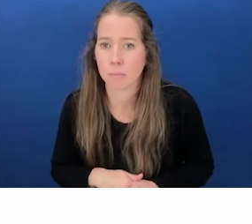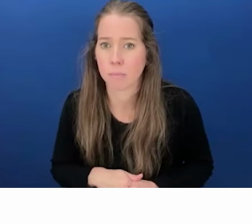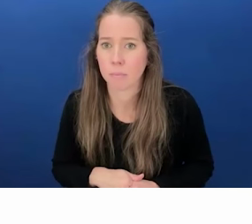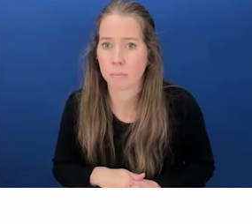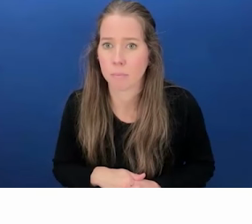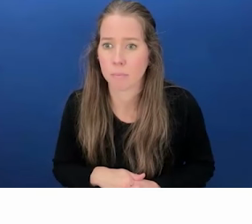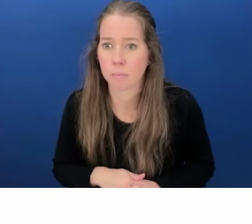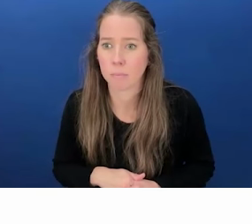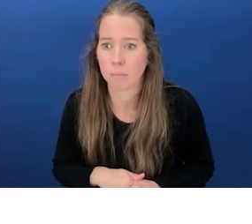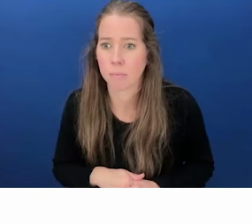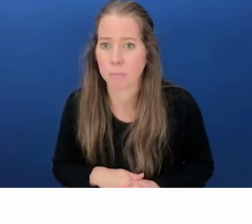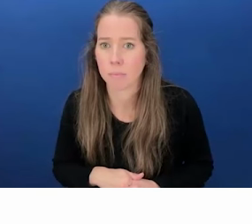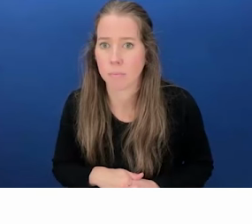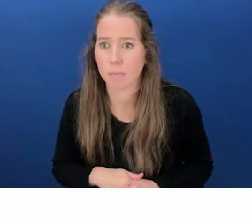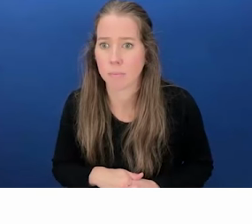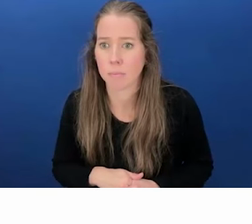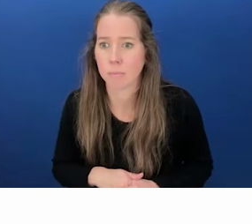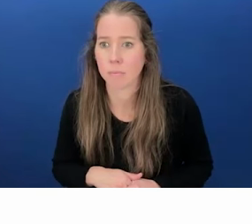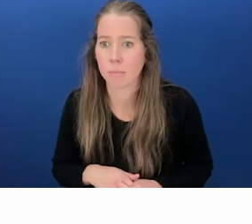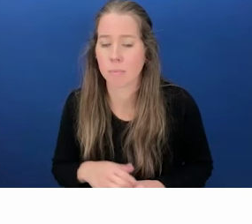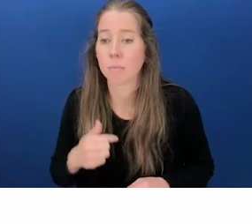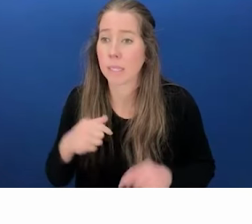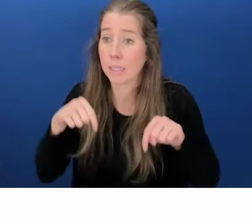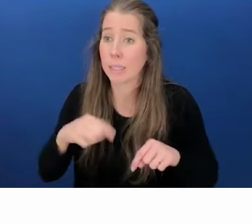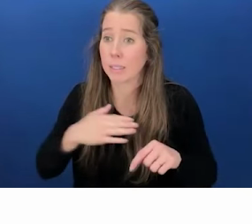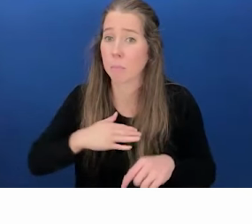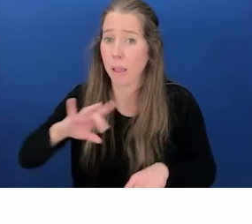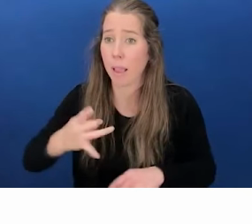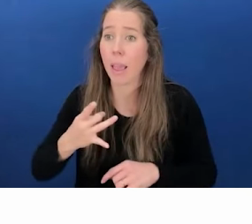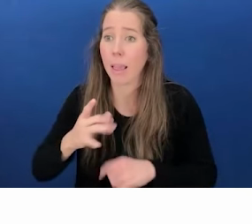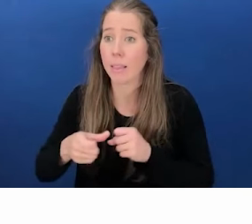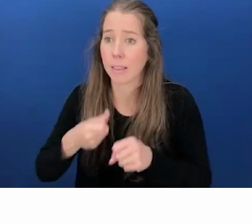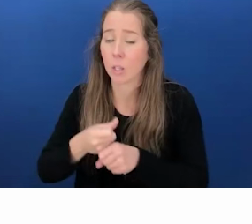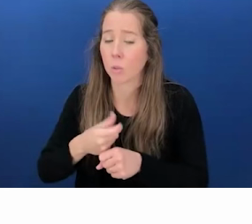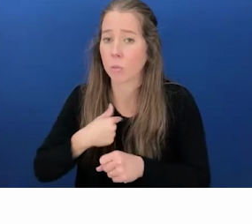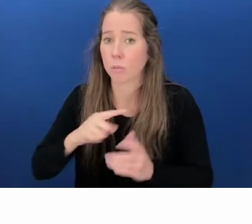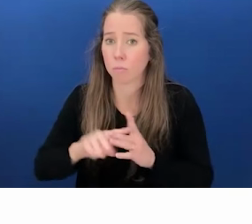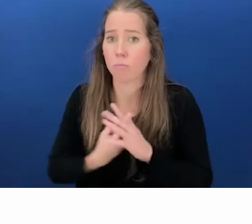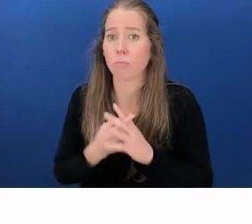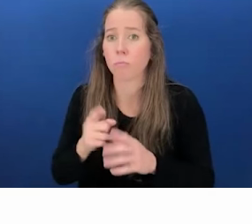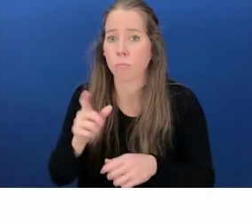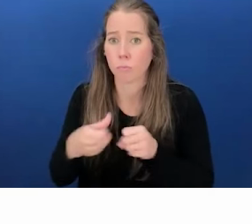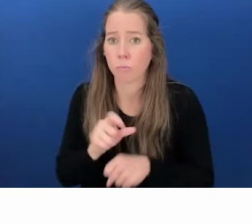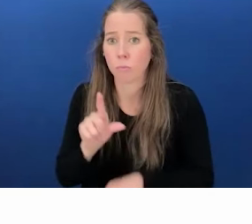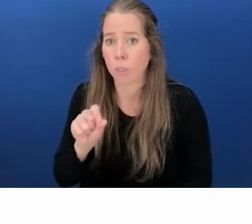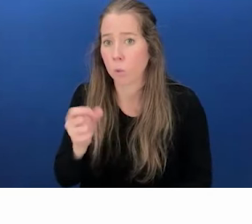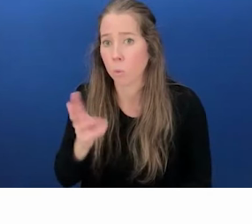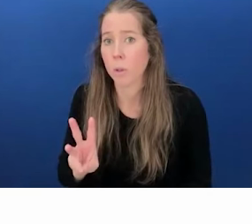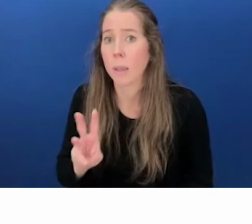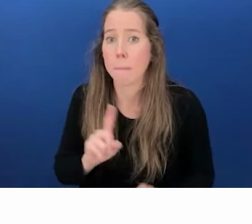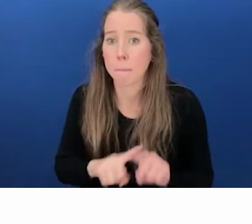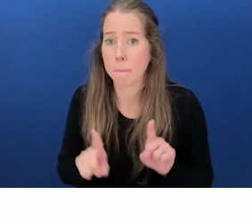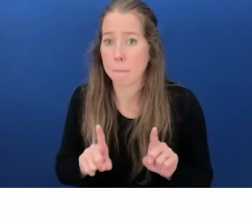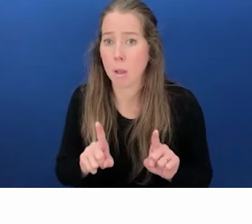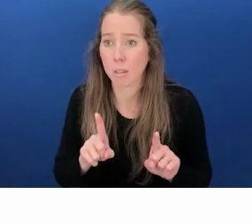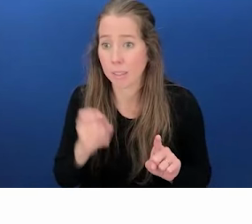I'm going on I'm completing my 8th year. So I started in 2016. But yeah, when there's very